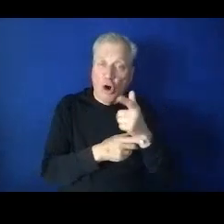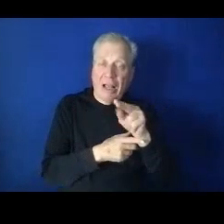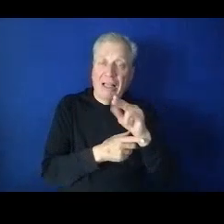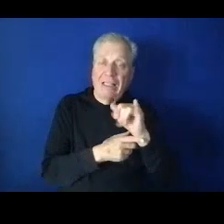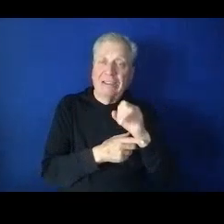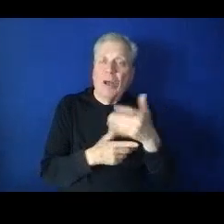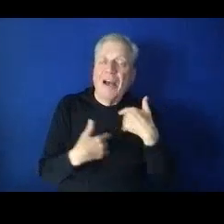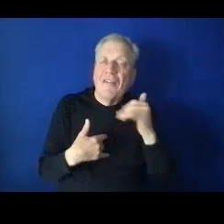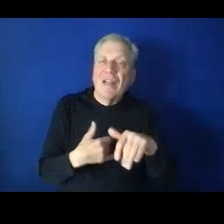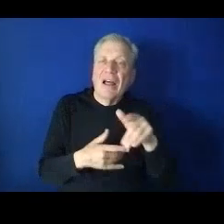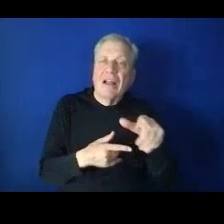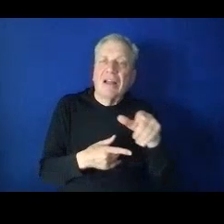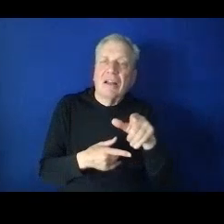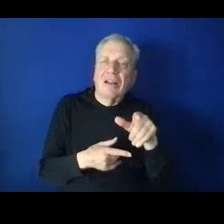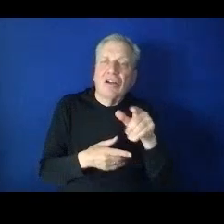growth.